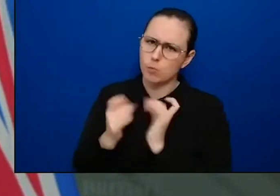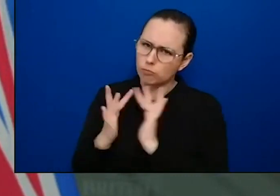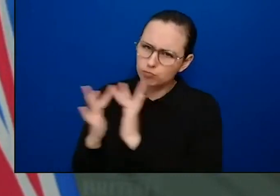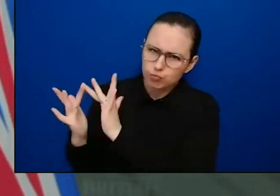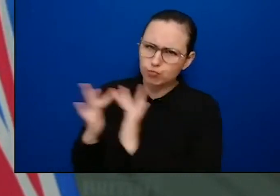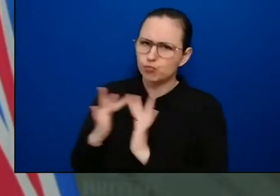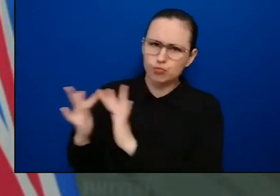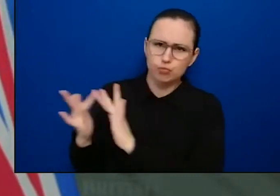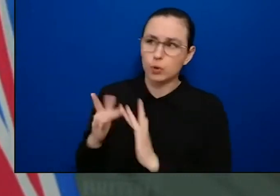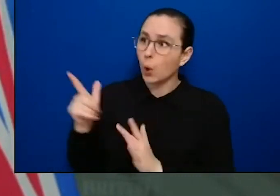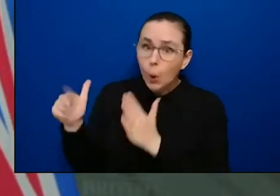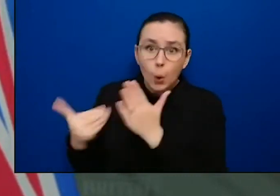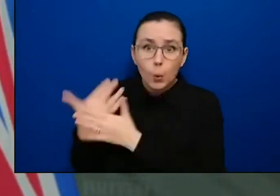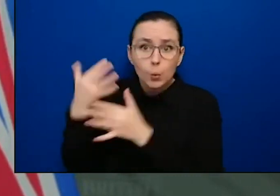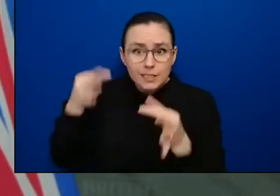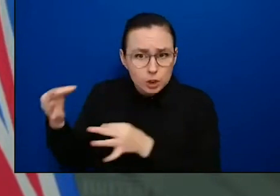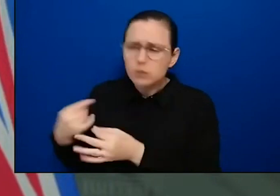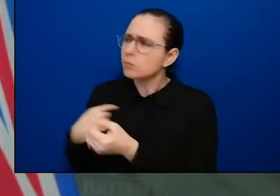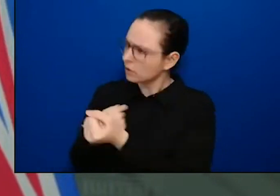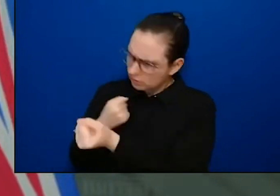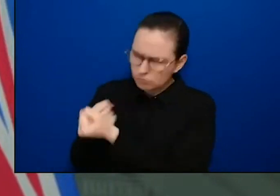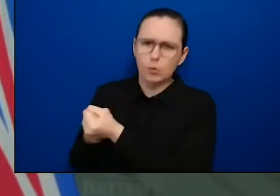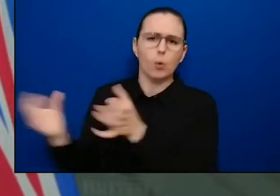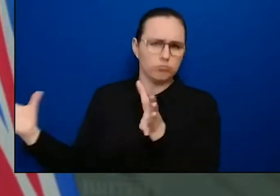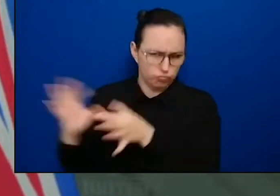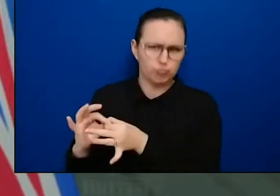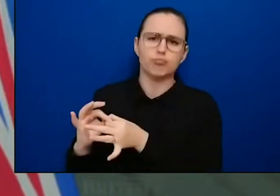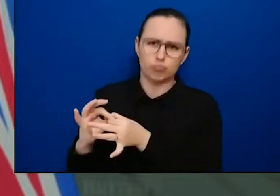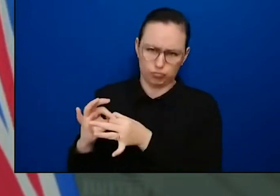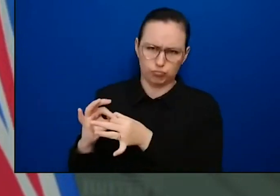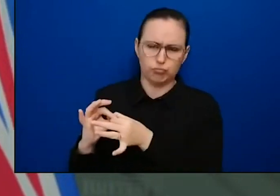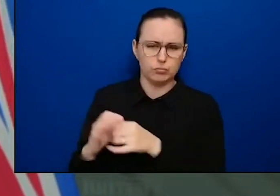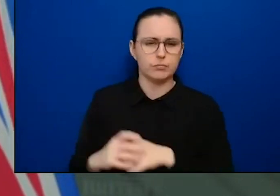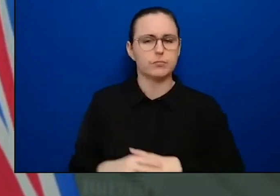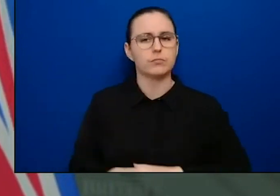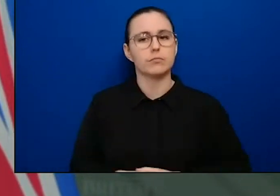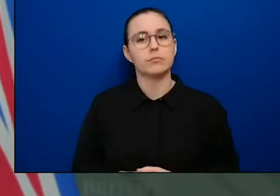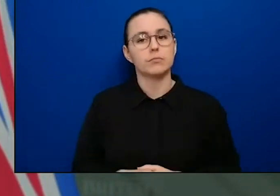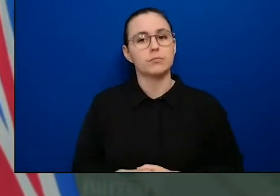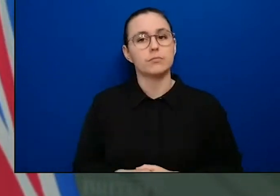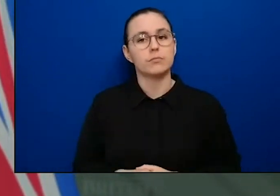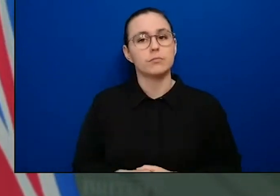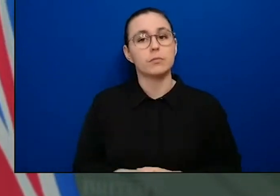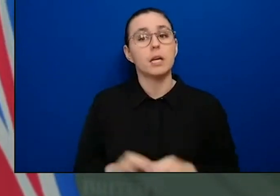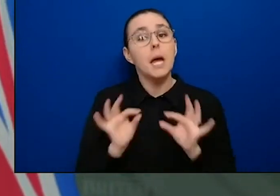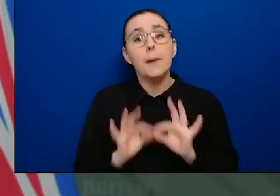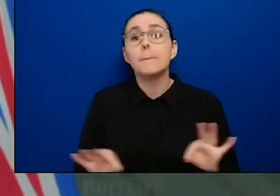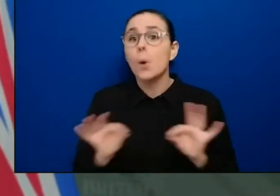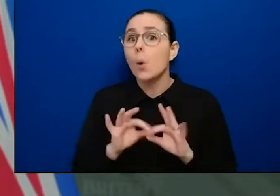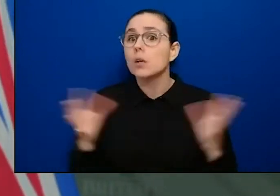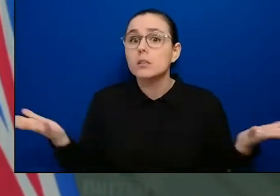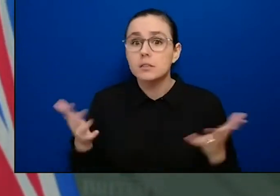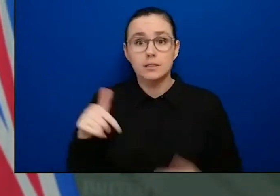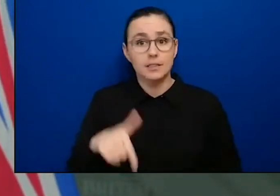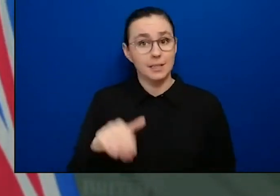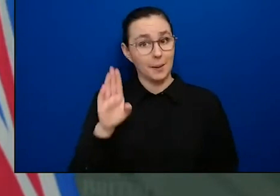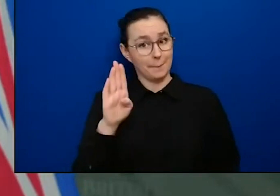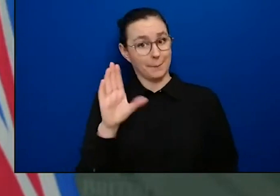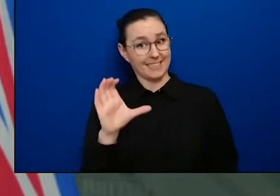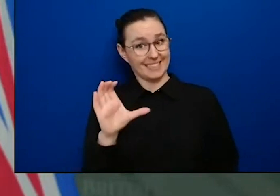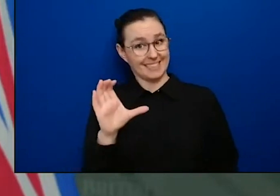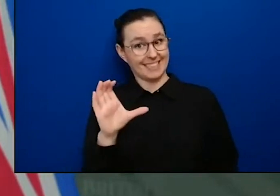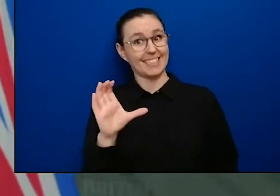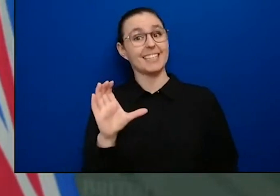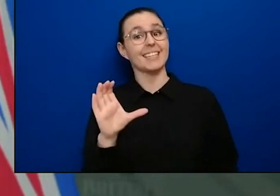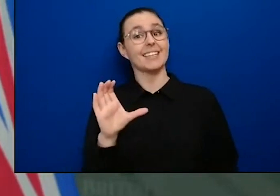new measures. I want to note one of the key elements of what BC has done that is, I think, distinctive and important is